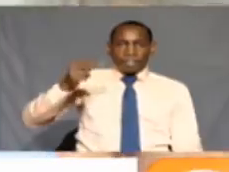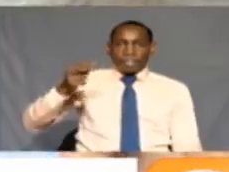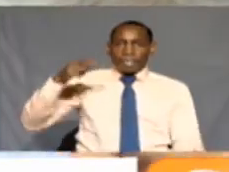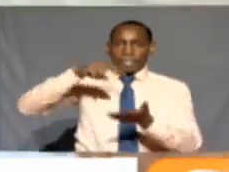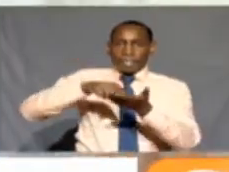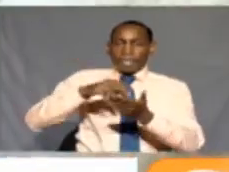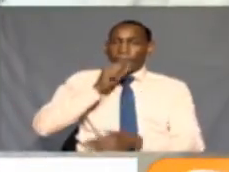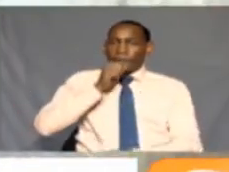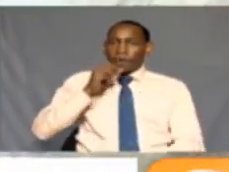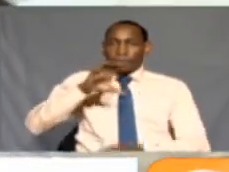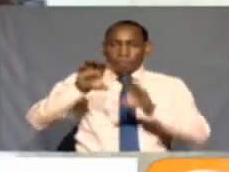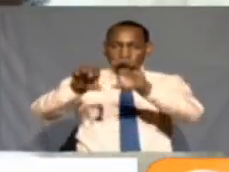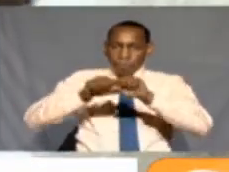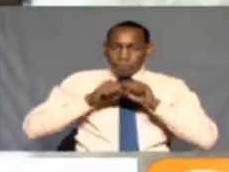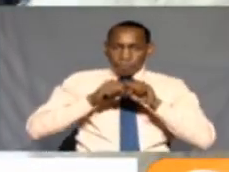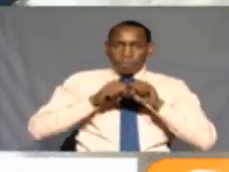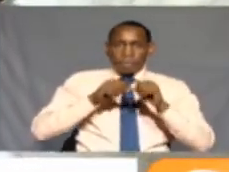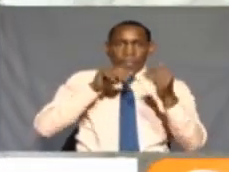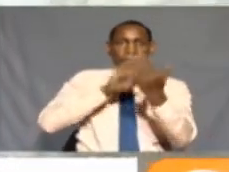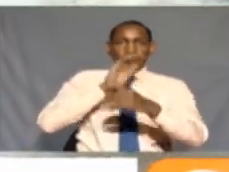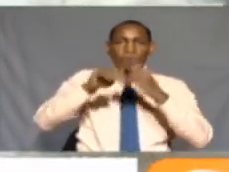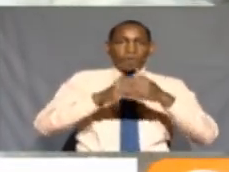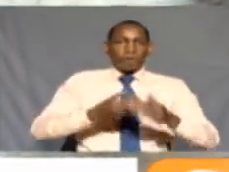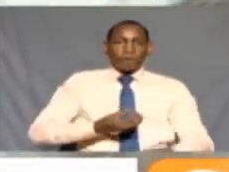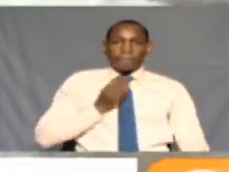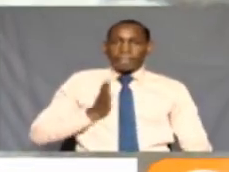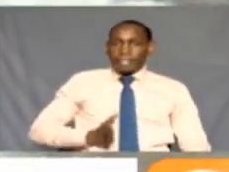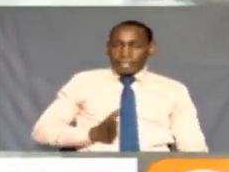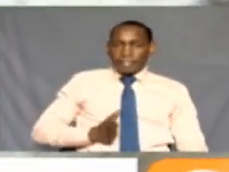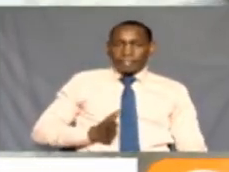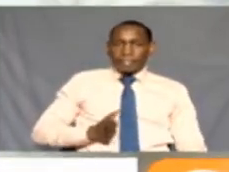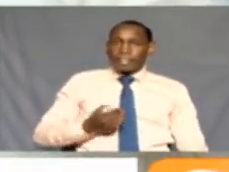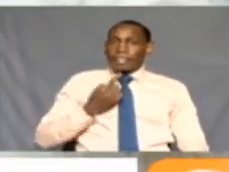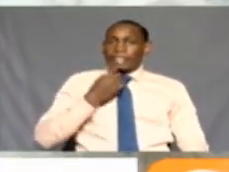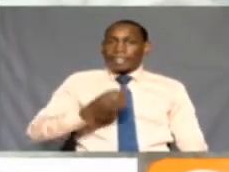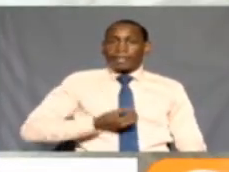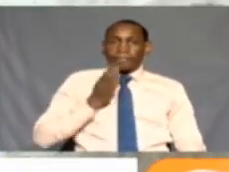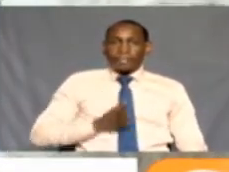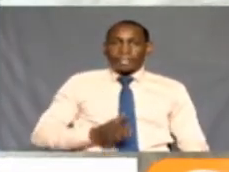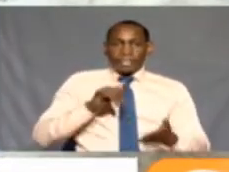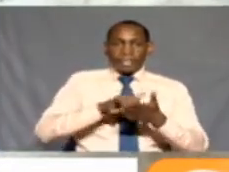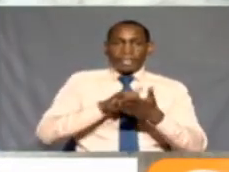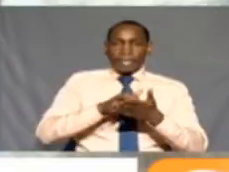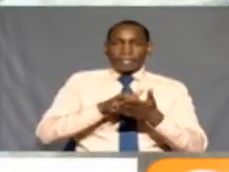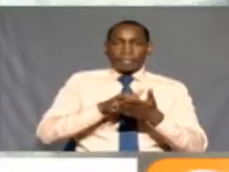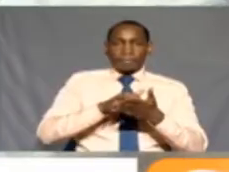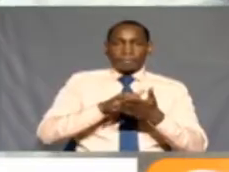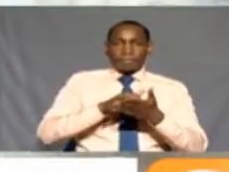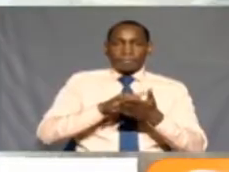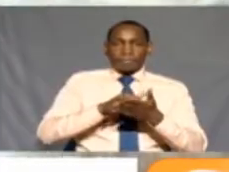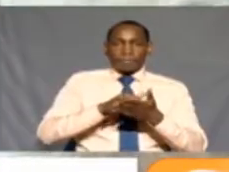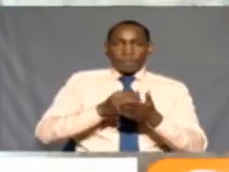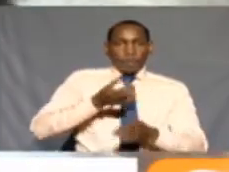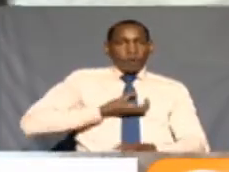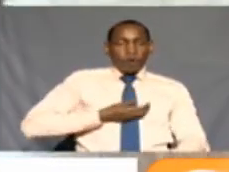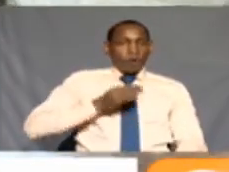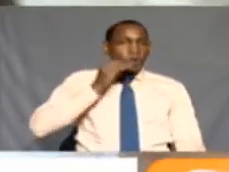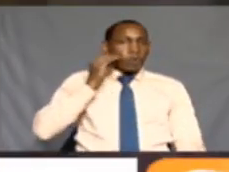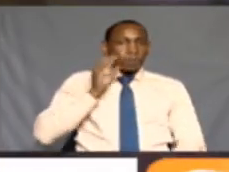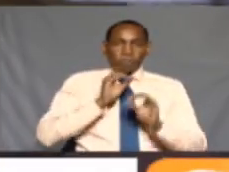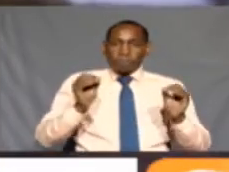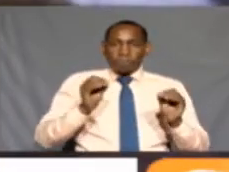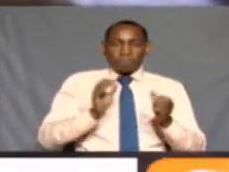the microphone from Cohen in front of all the guests and tell the guests, you are not wanted, you do not own this home, you are talking